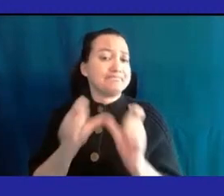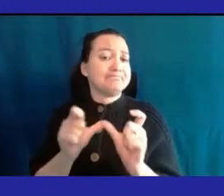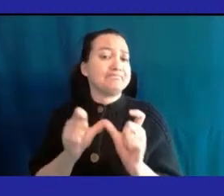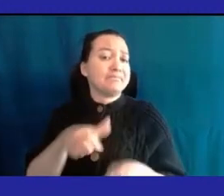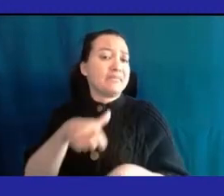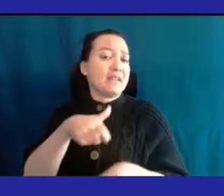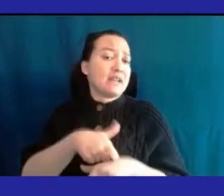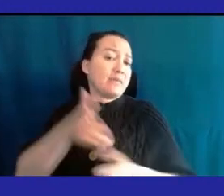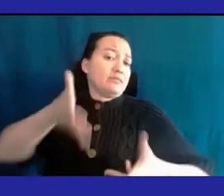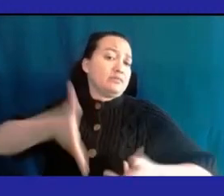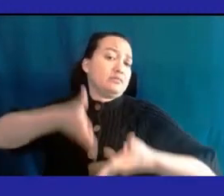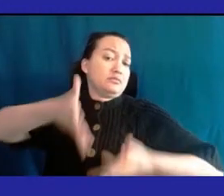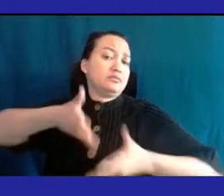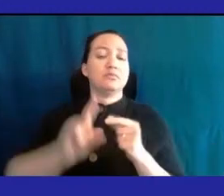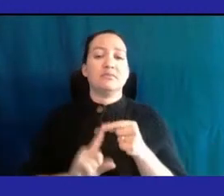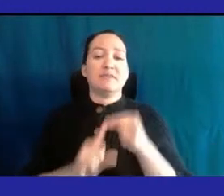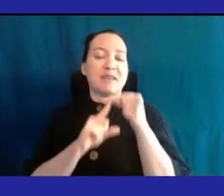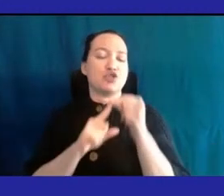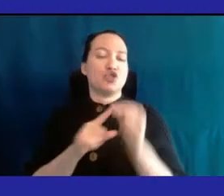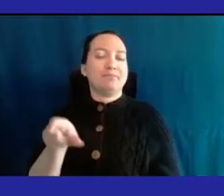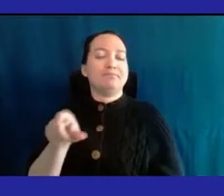will have special dimmers.